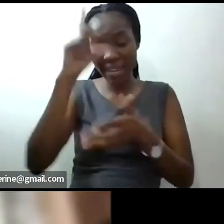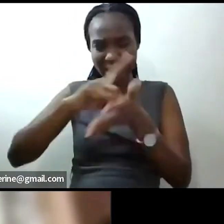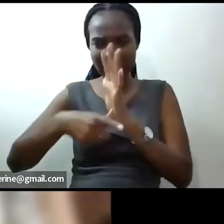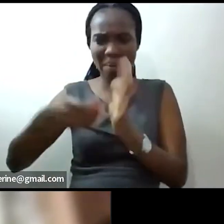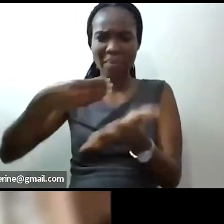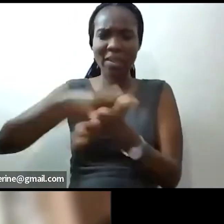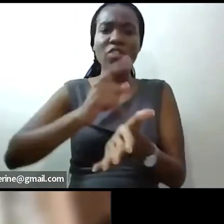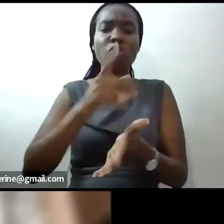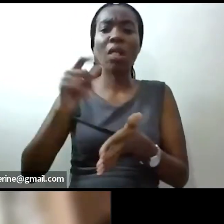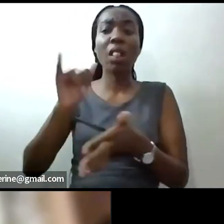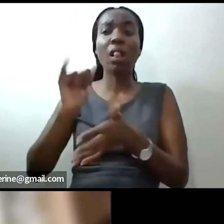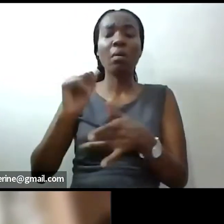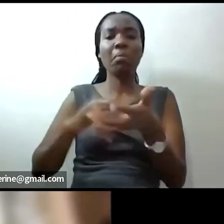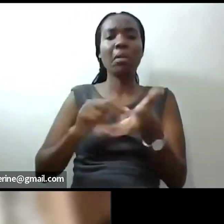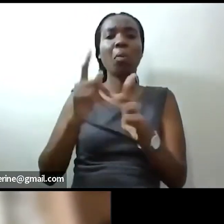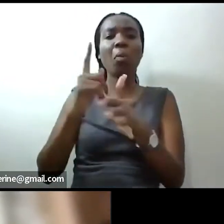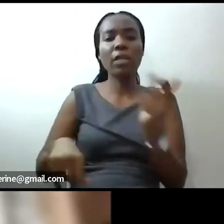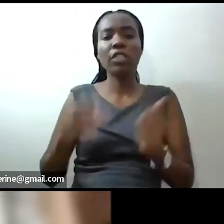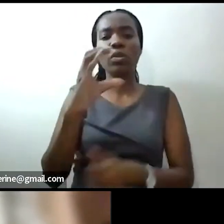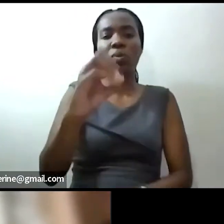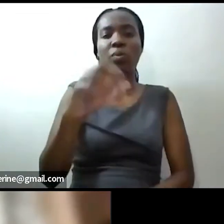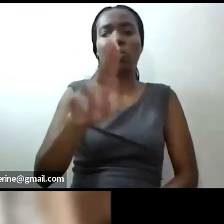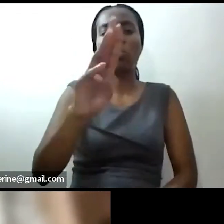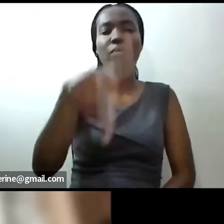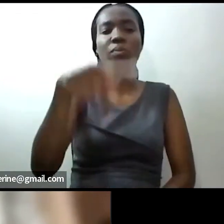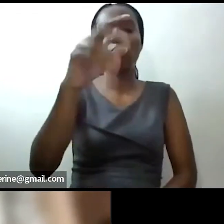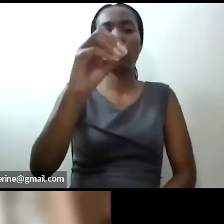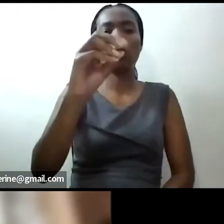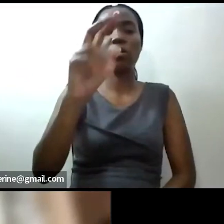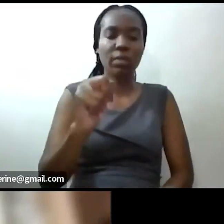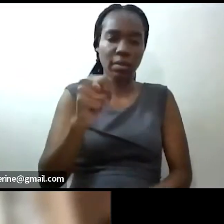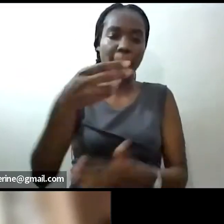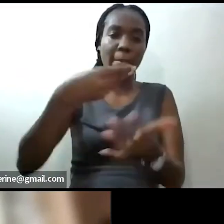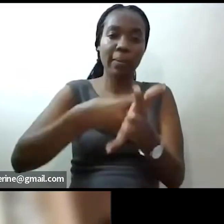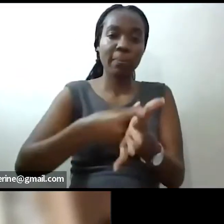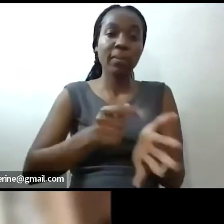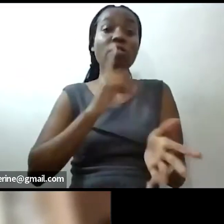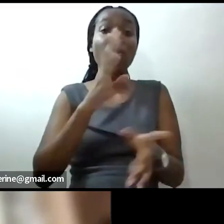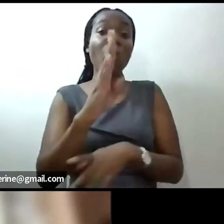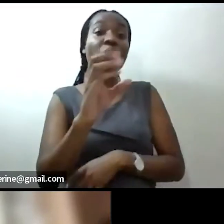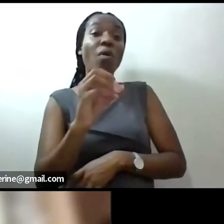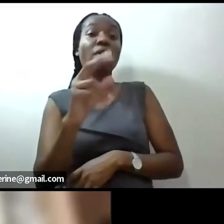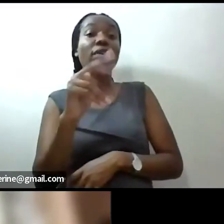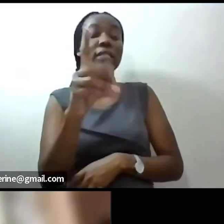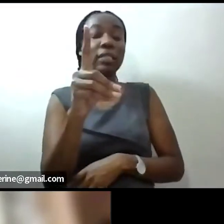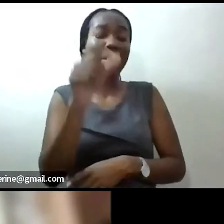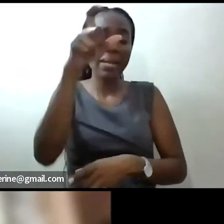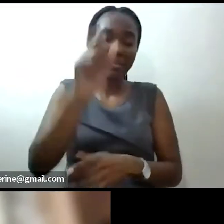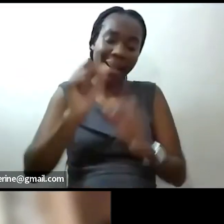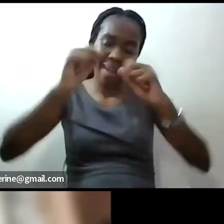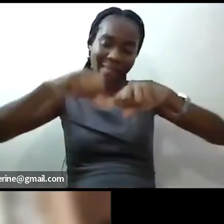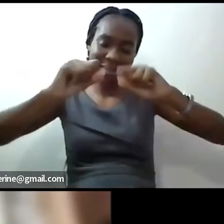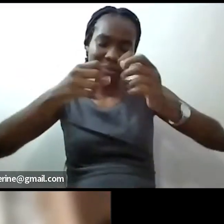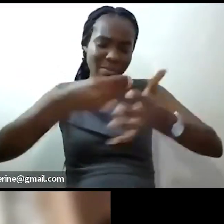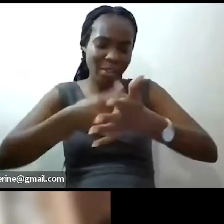for which you have agreed the bond you are paying for. Then we have what is known